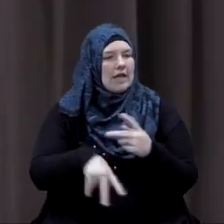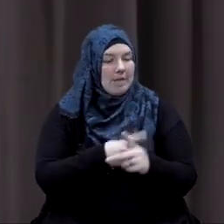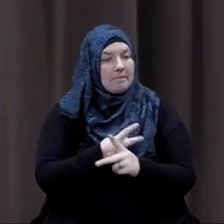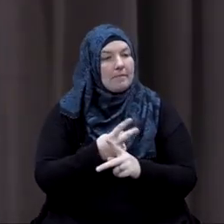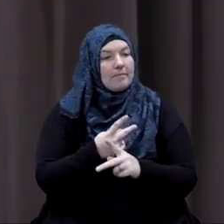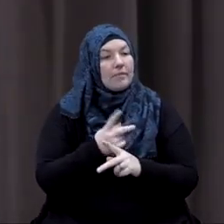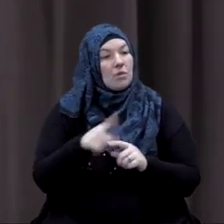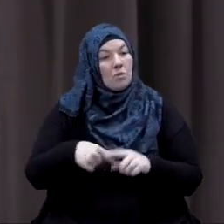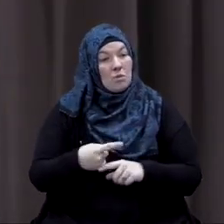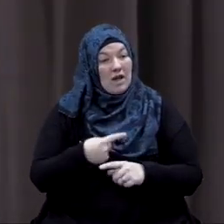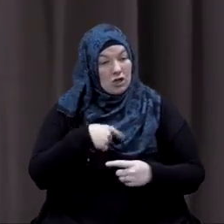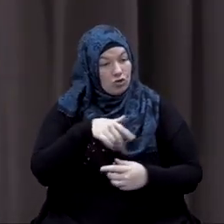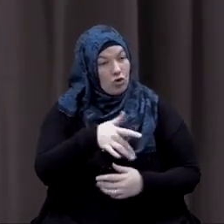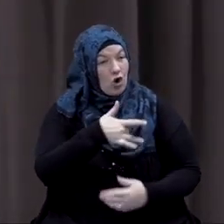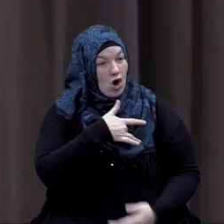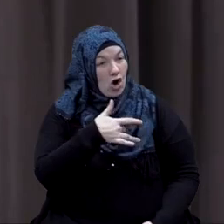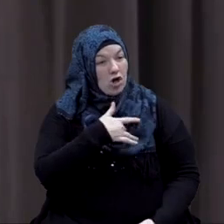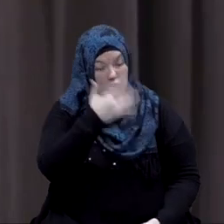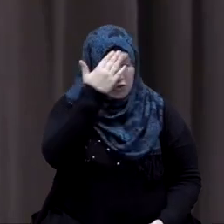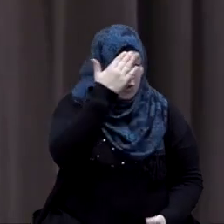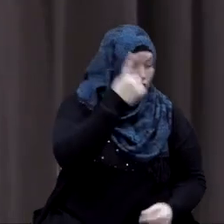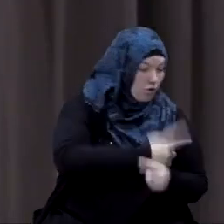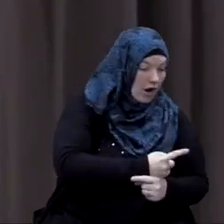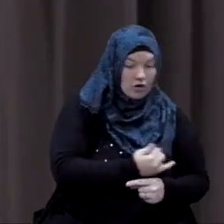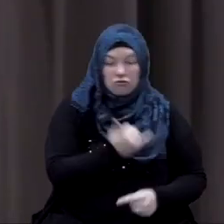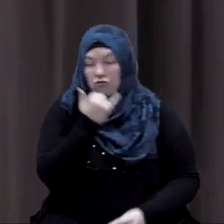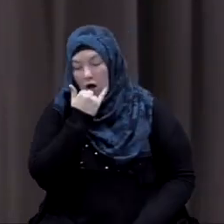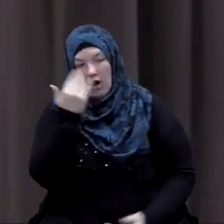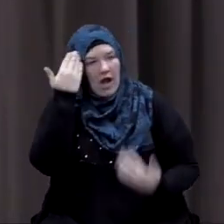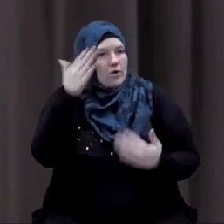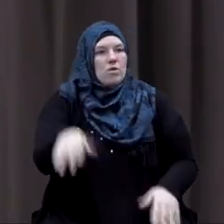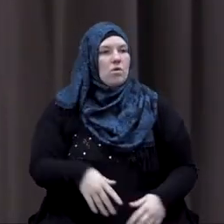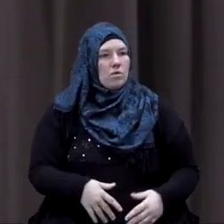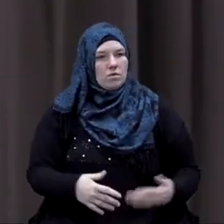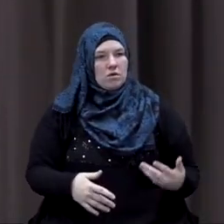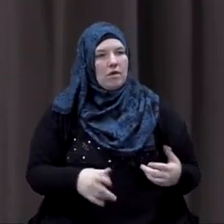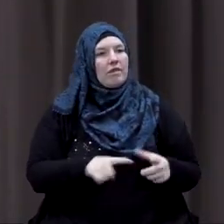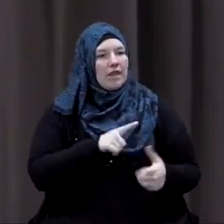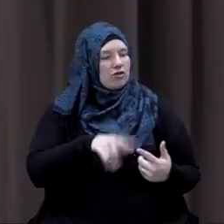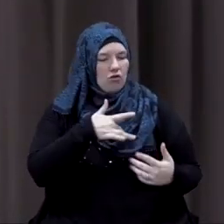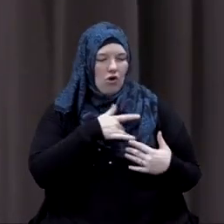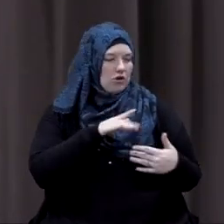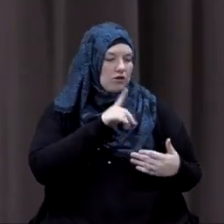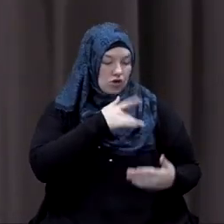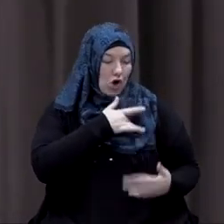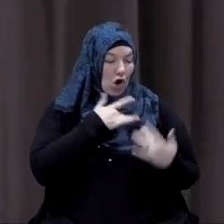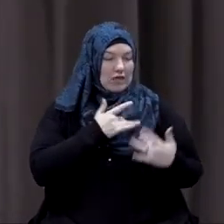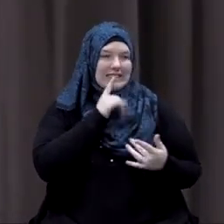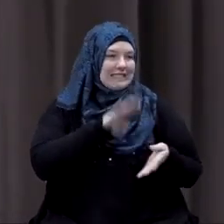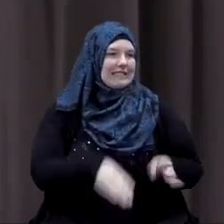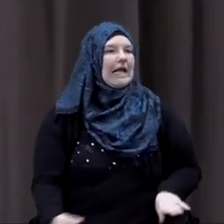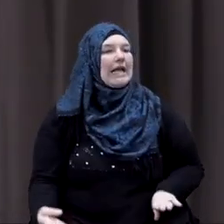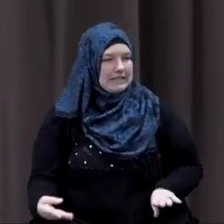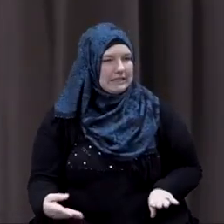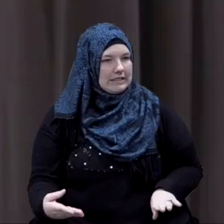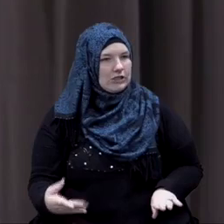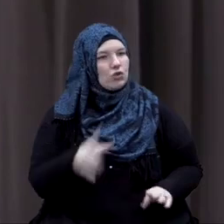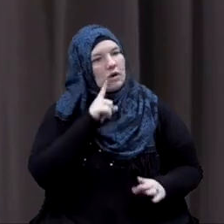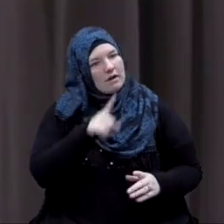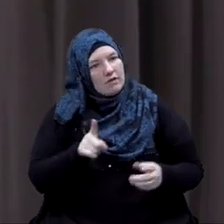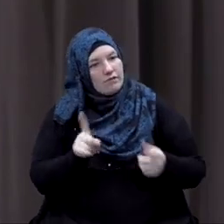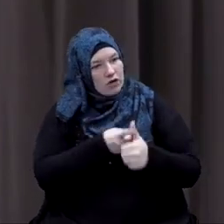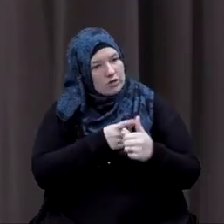When the conscience is dead, there is no reform possible. You have to tackle the heart.